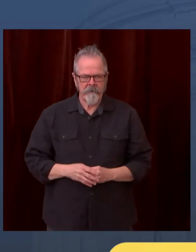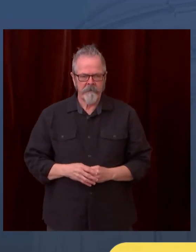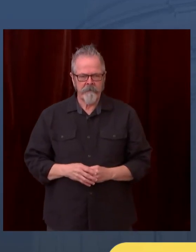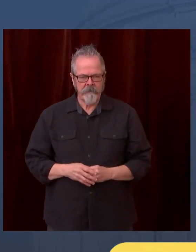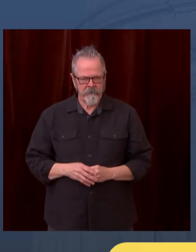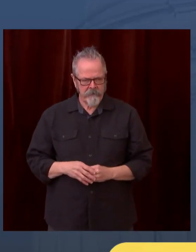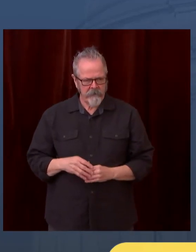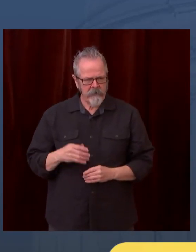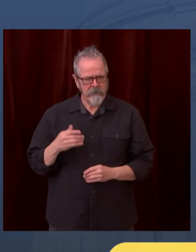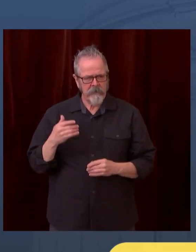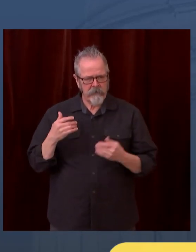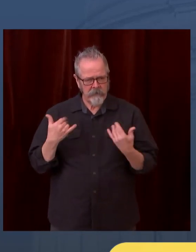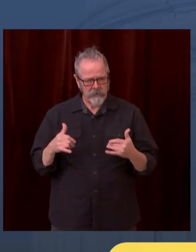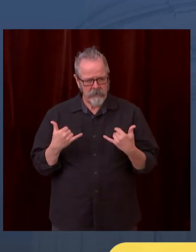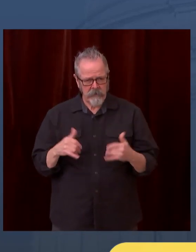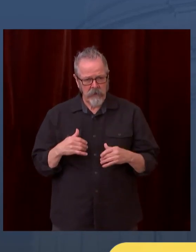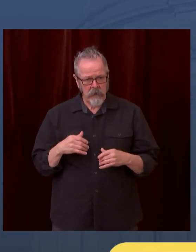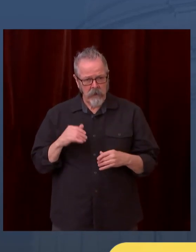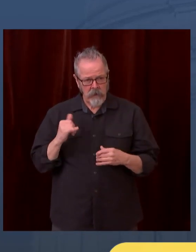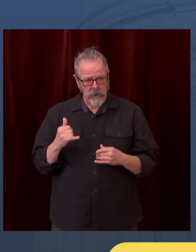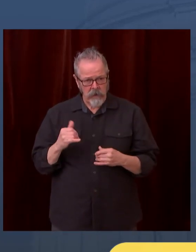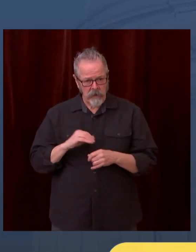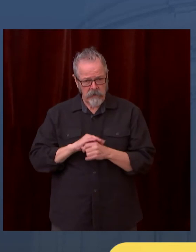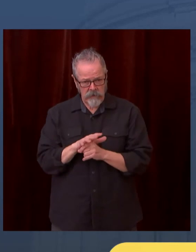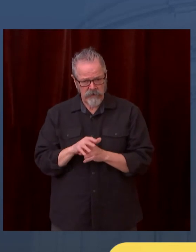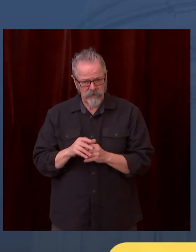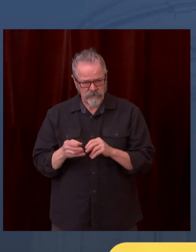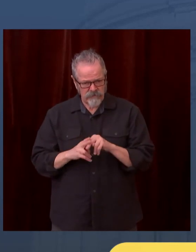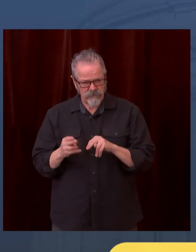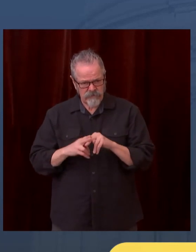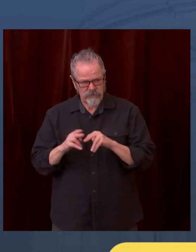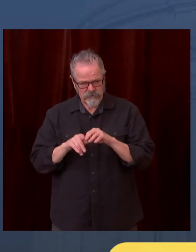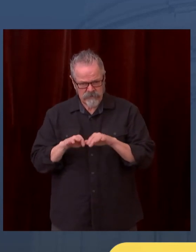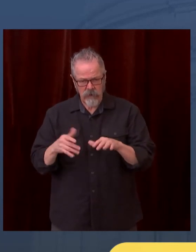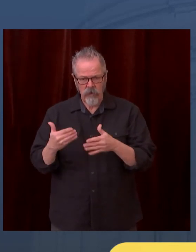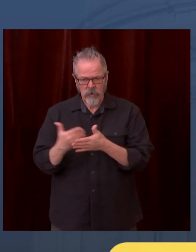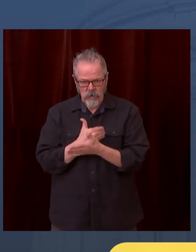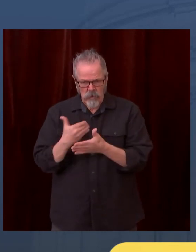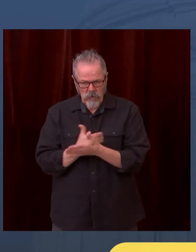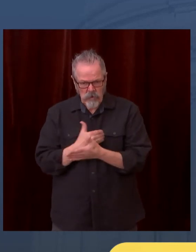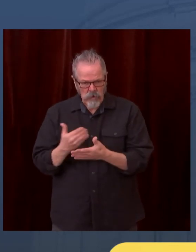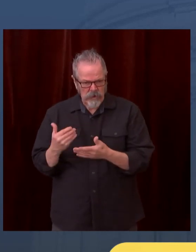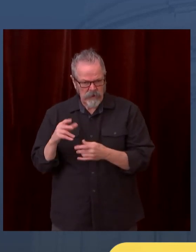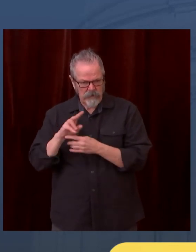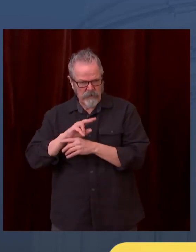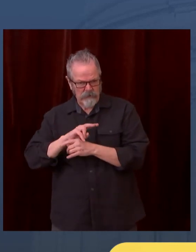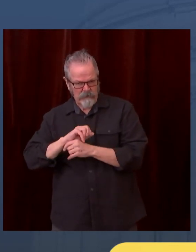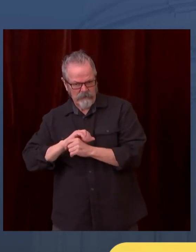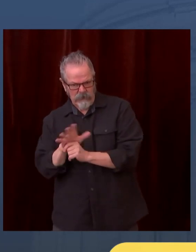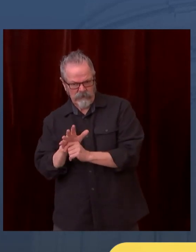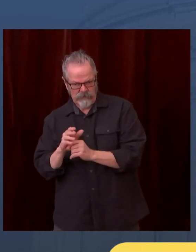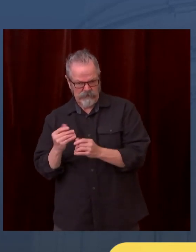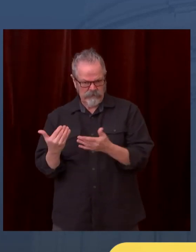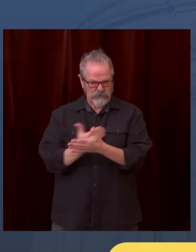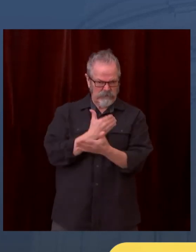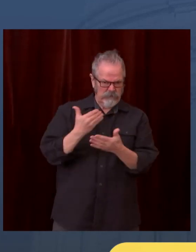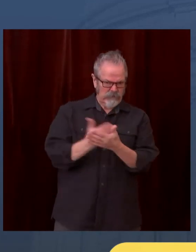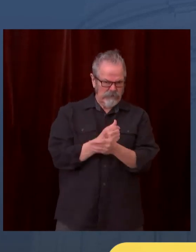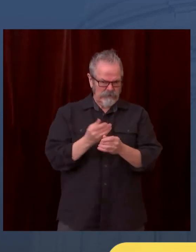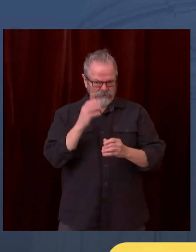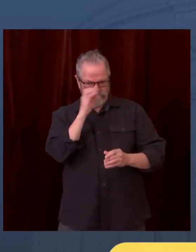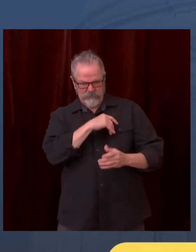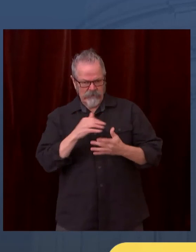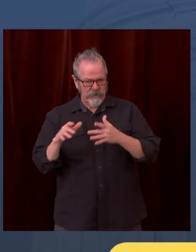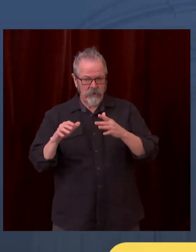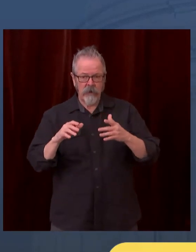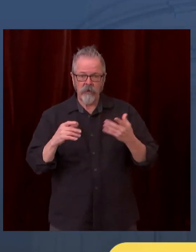masks, to continue socially distancing, to follow the advice in our business guidance. It's absolutely imperative. That